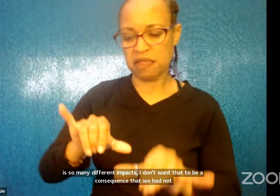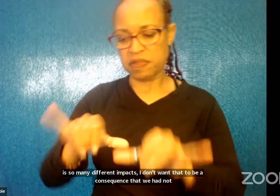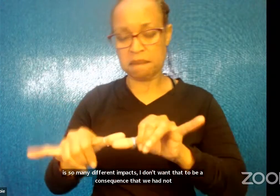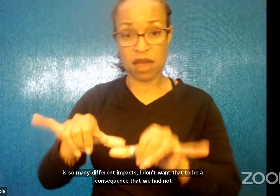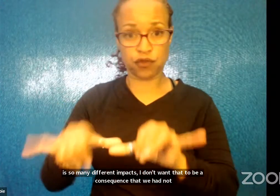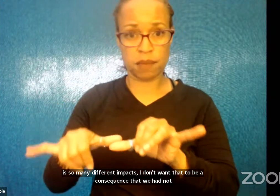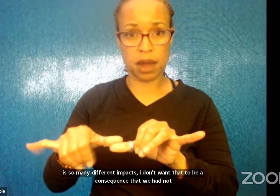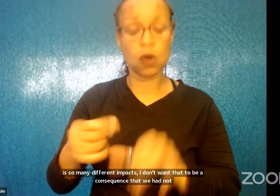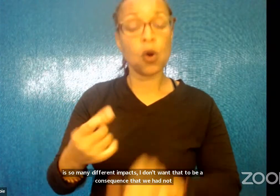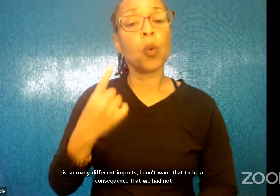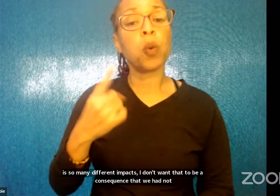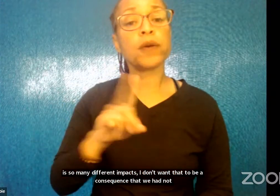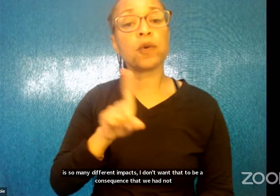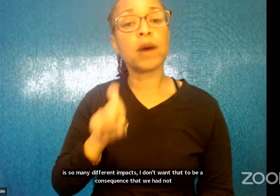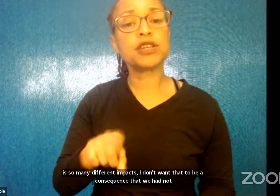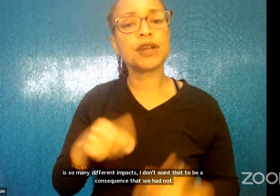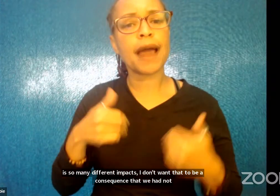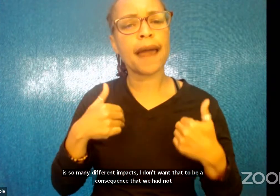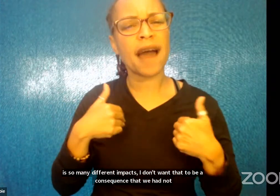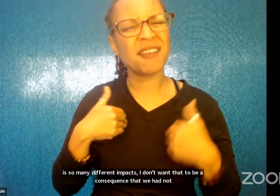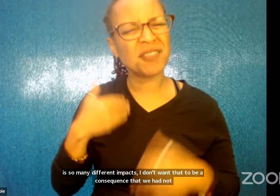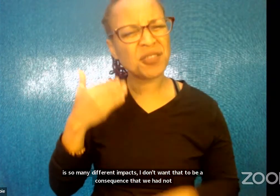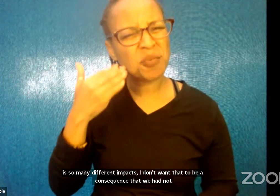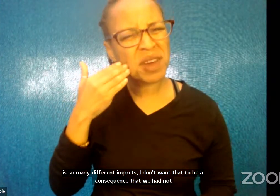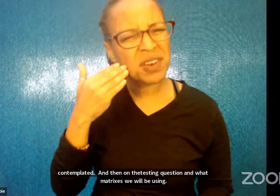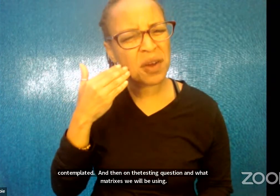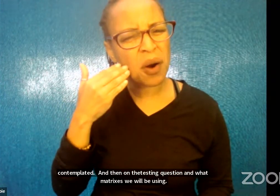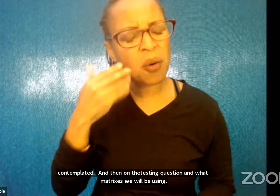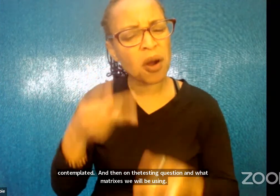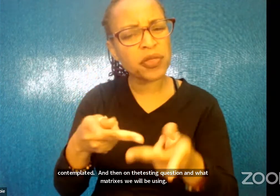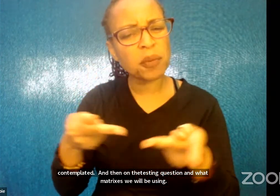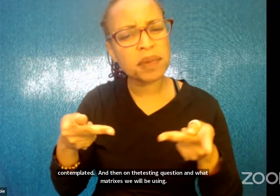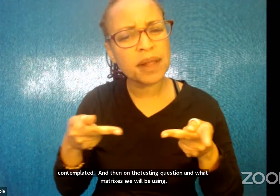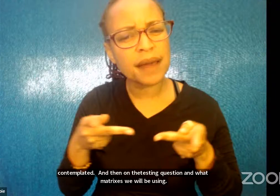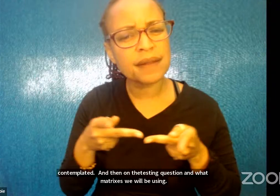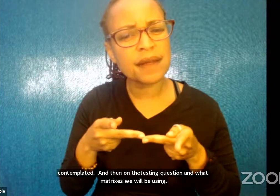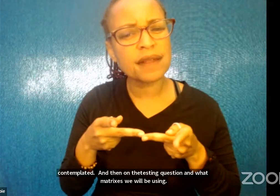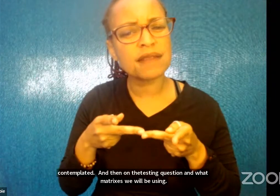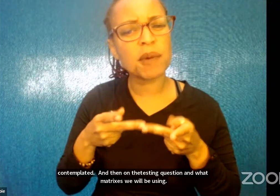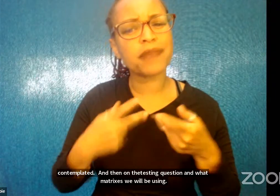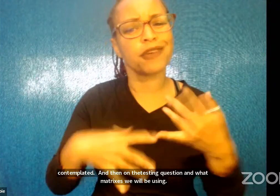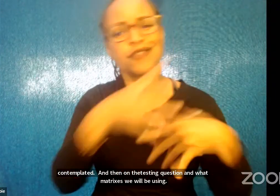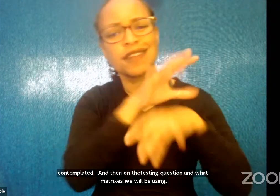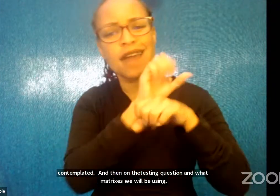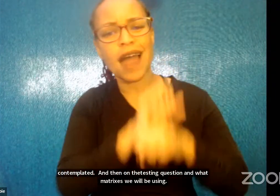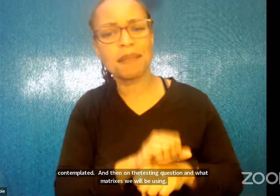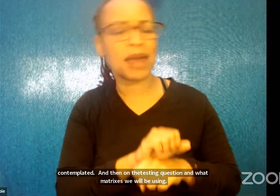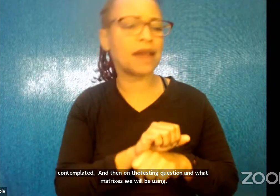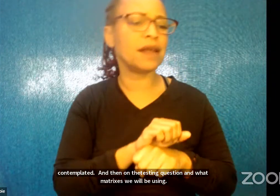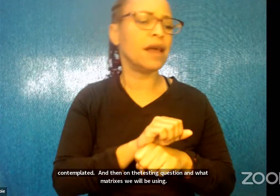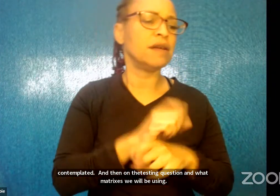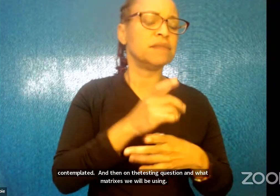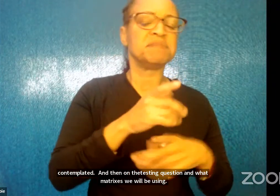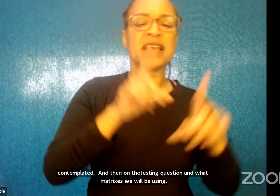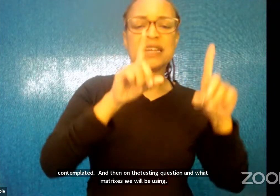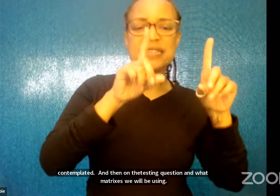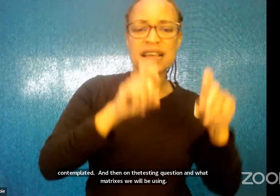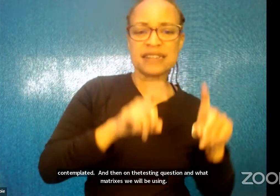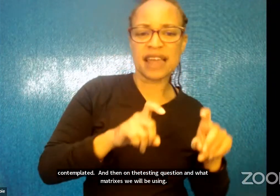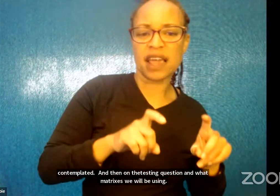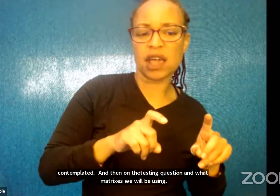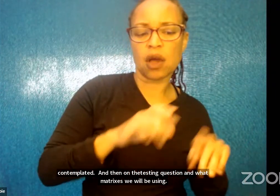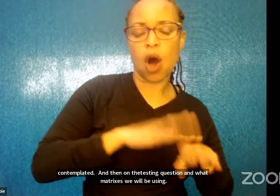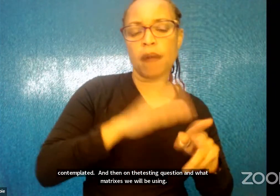I had is, do we know, are there places where just routine sort of asymptomatic testing is happening on